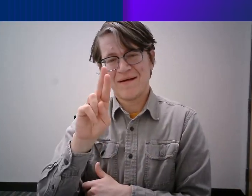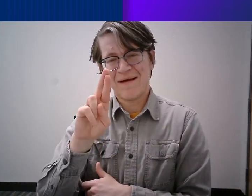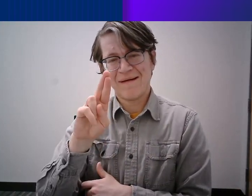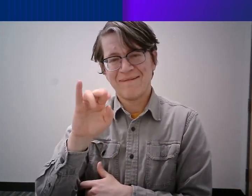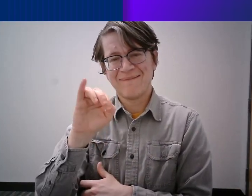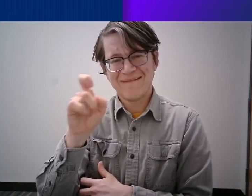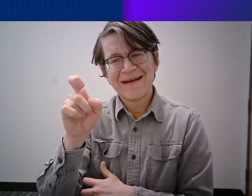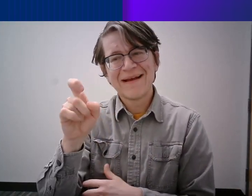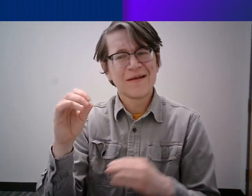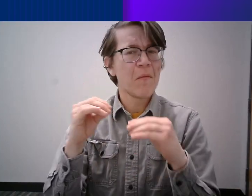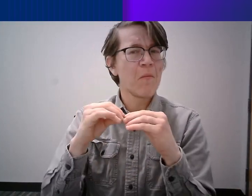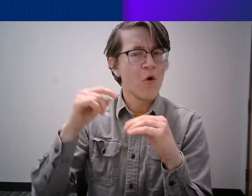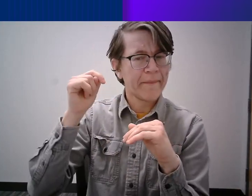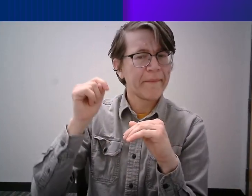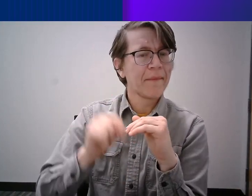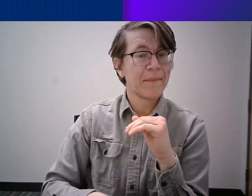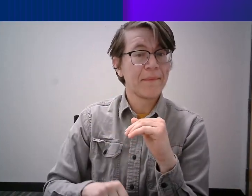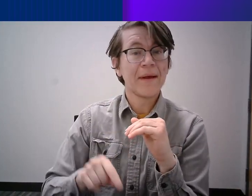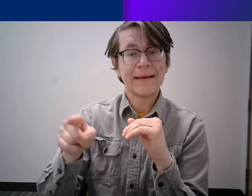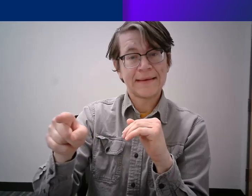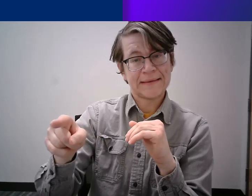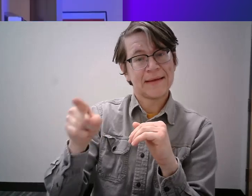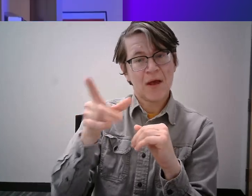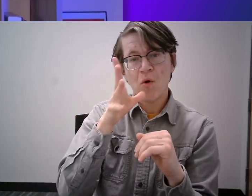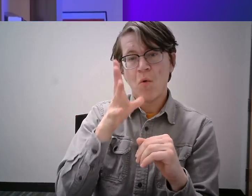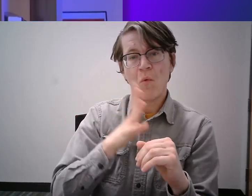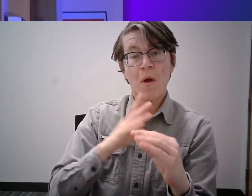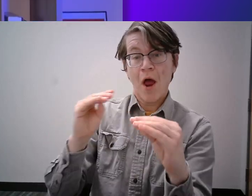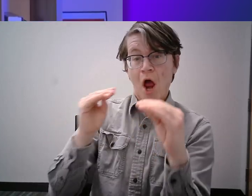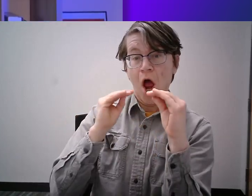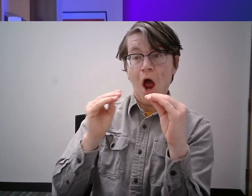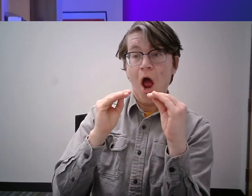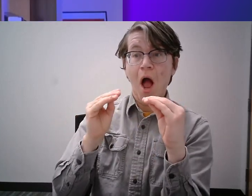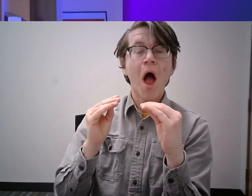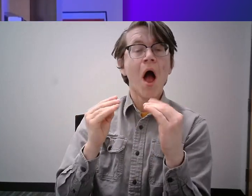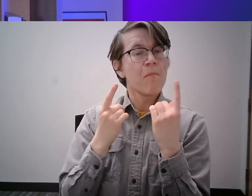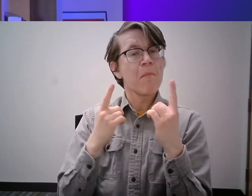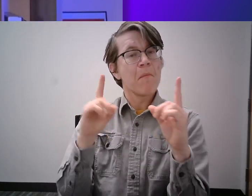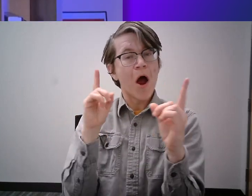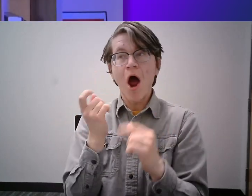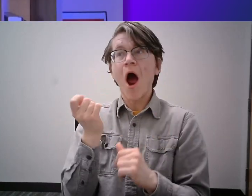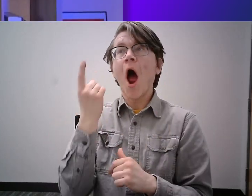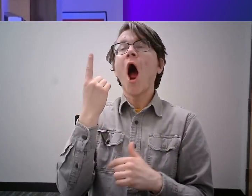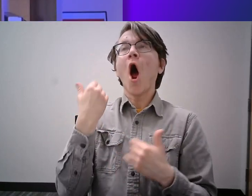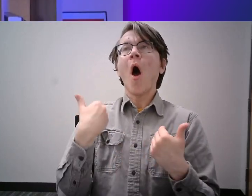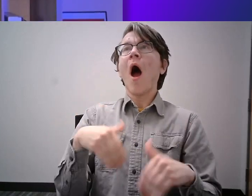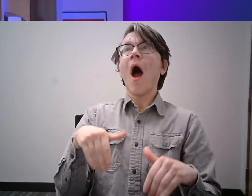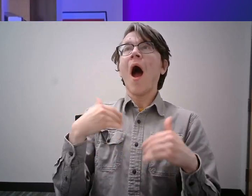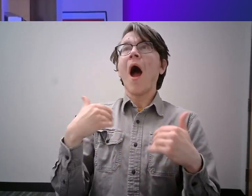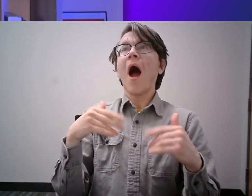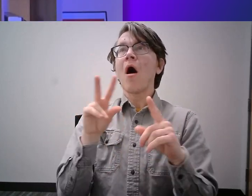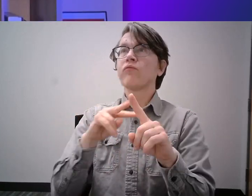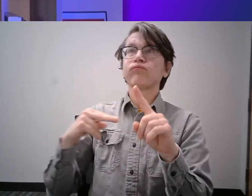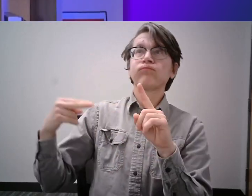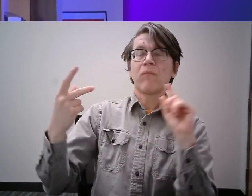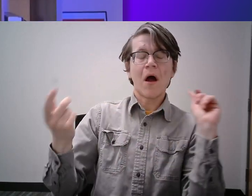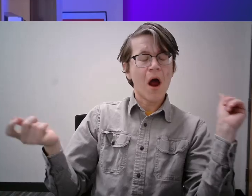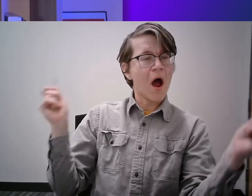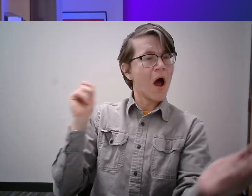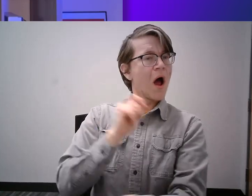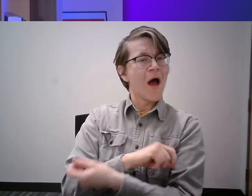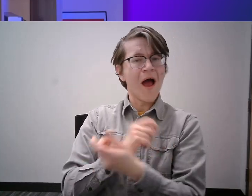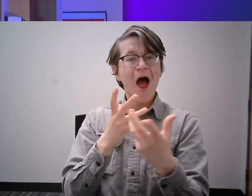I finally understood it, it really opened my eyes, and I want this for you as well. Brace yourself to leave all